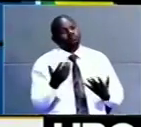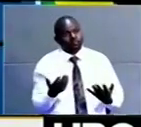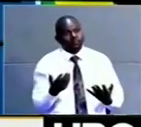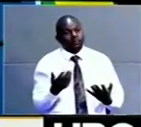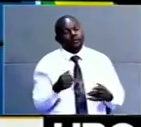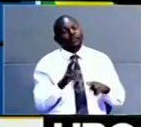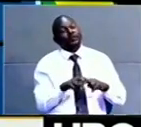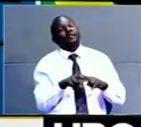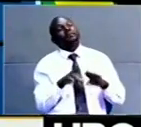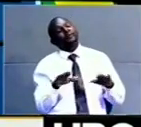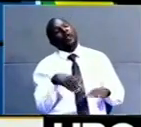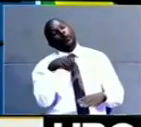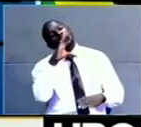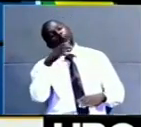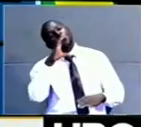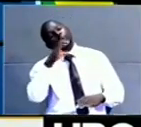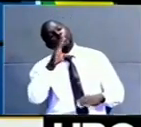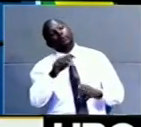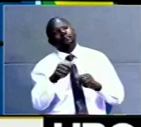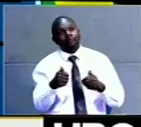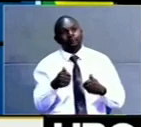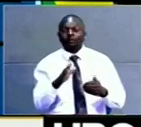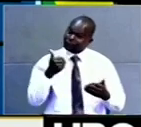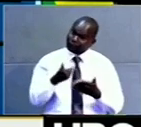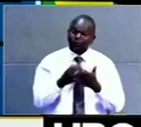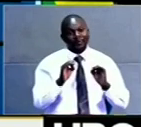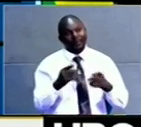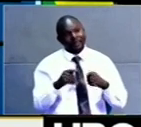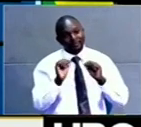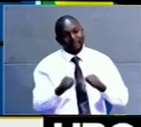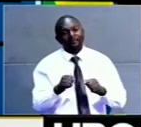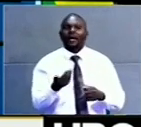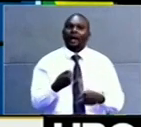in your sitting room. It's not good, but at least there's no,